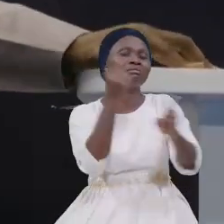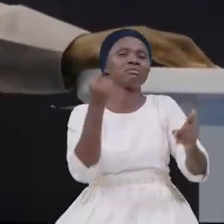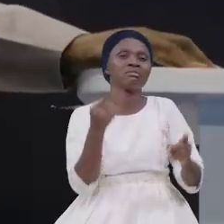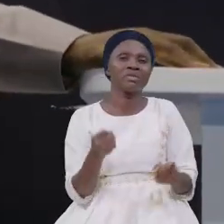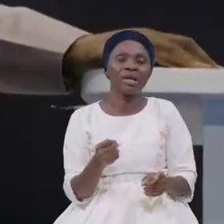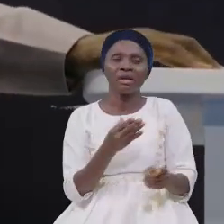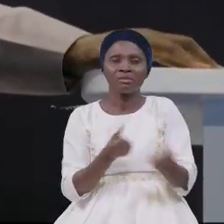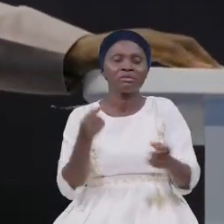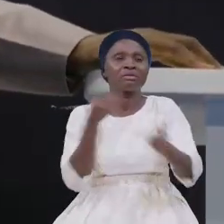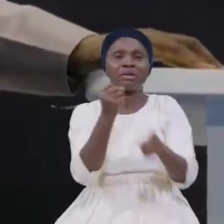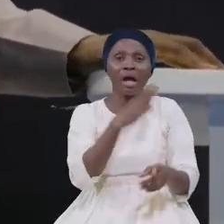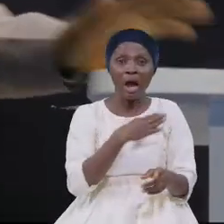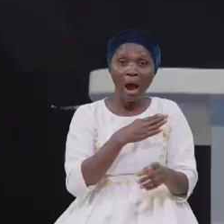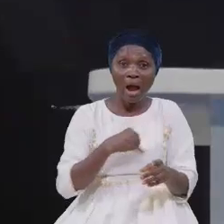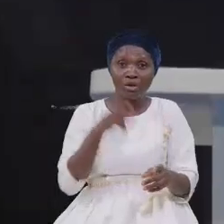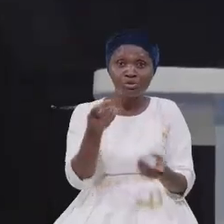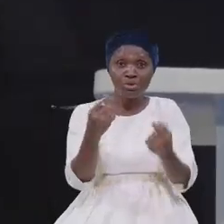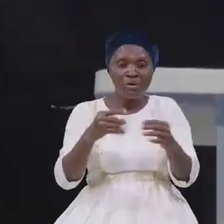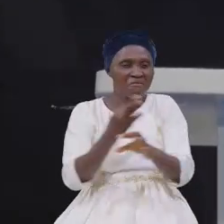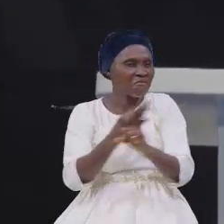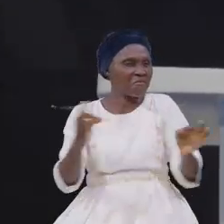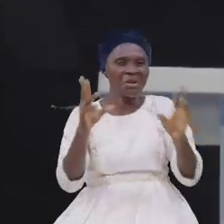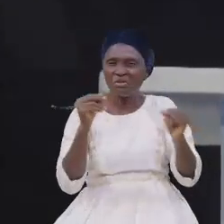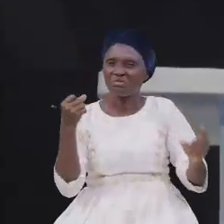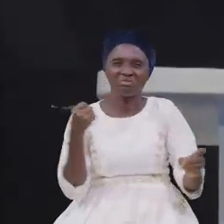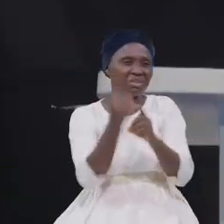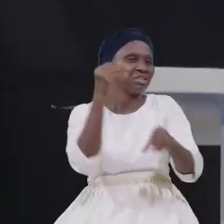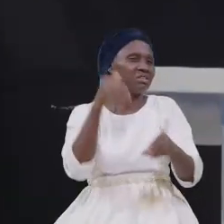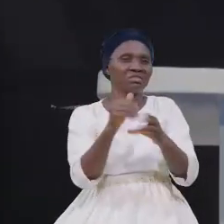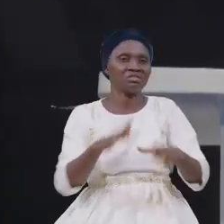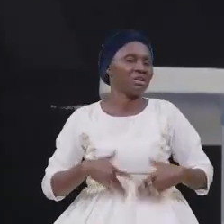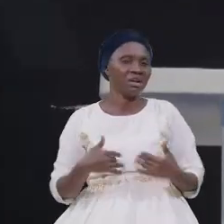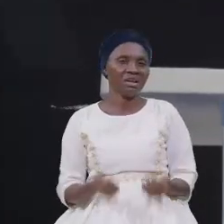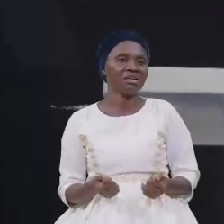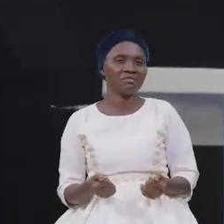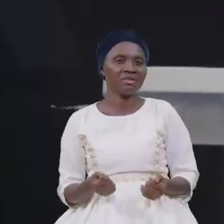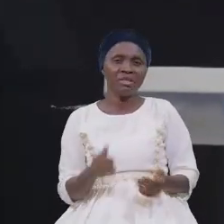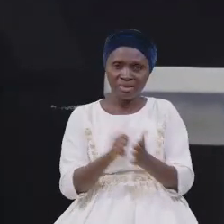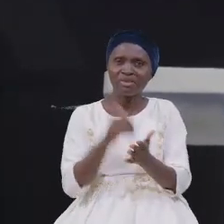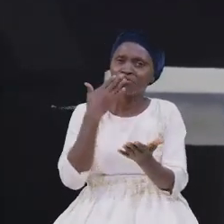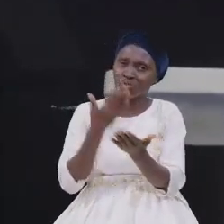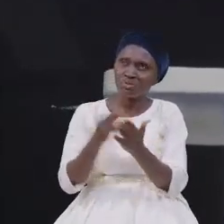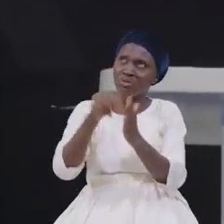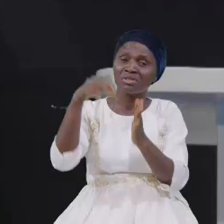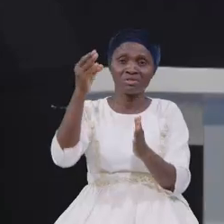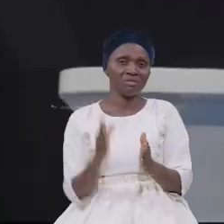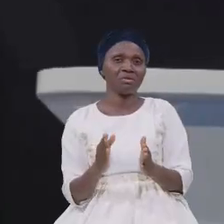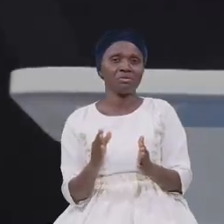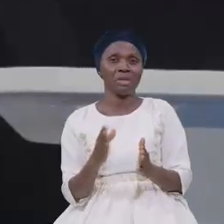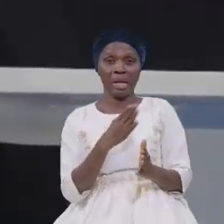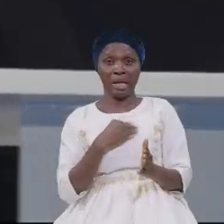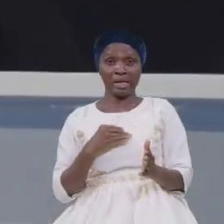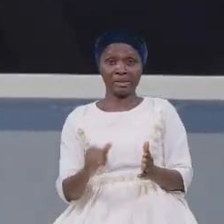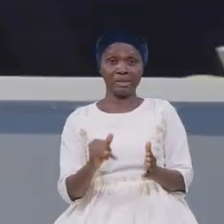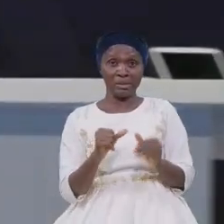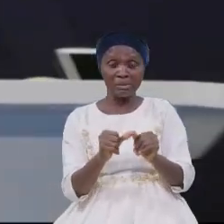your life. The goodness of God. And yet, you're a smoker. Yet, you're a